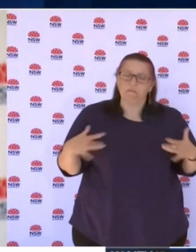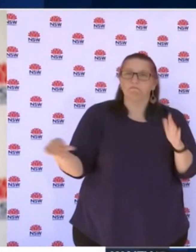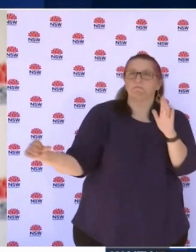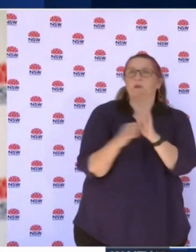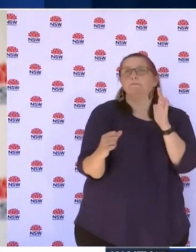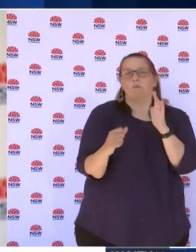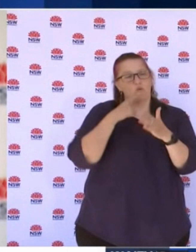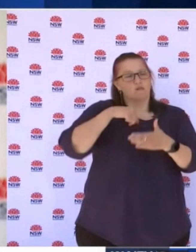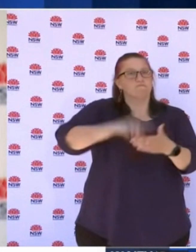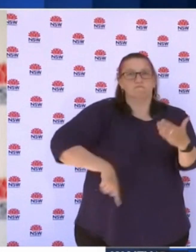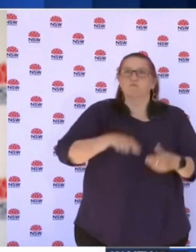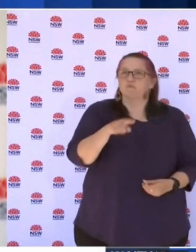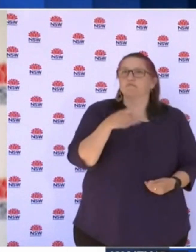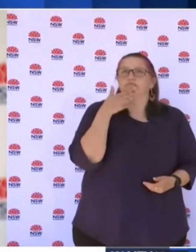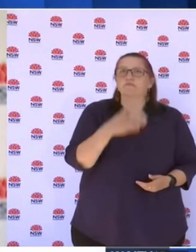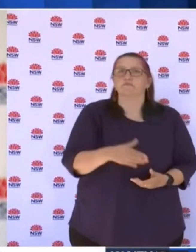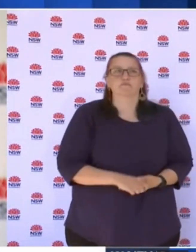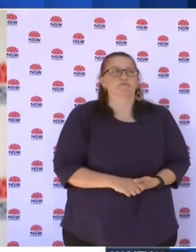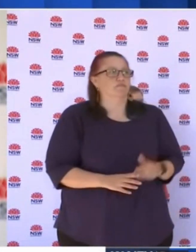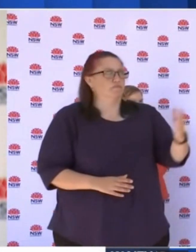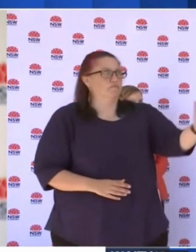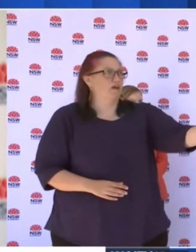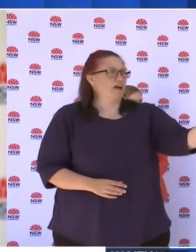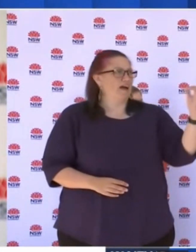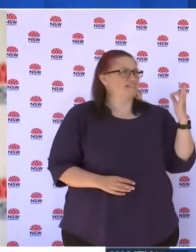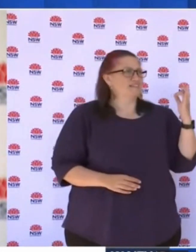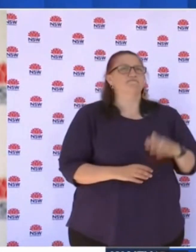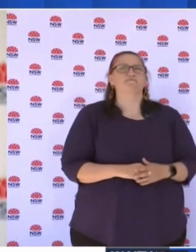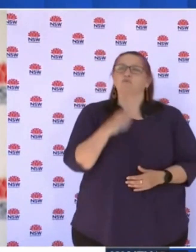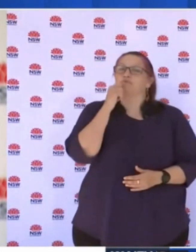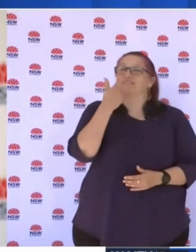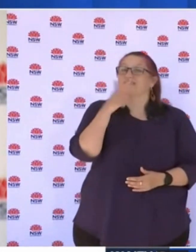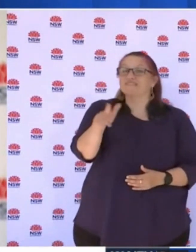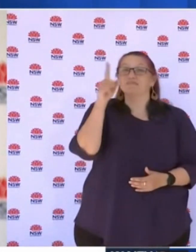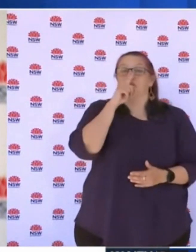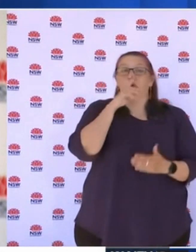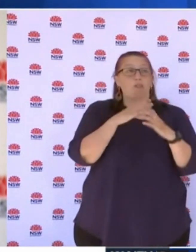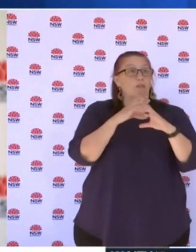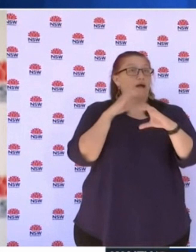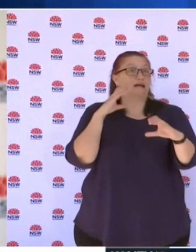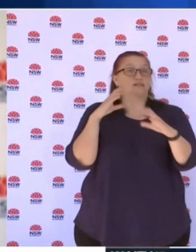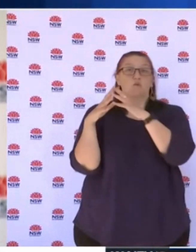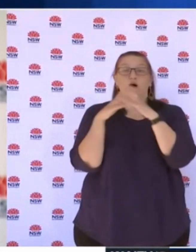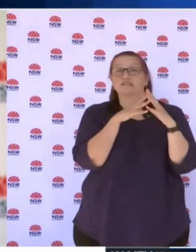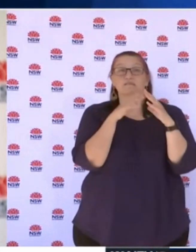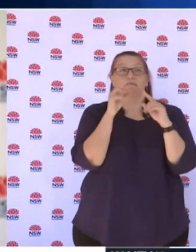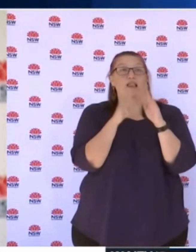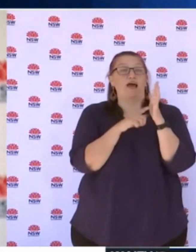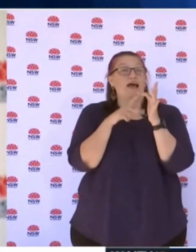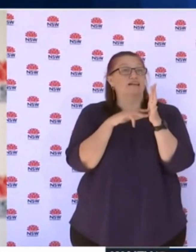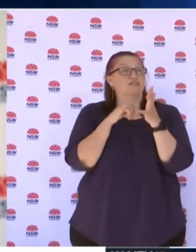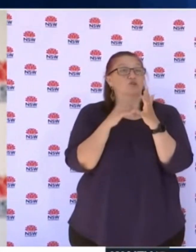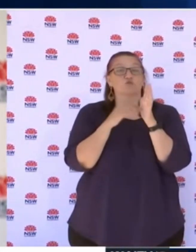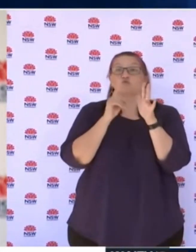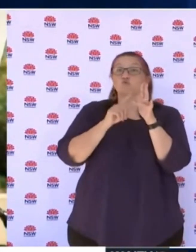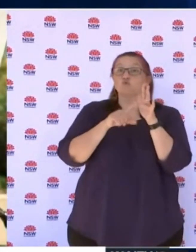existence. Thank you. Does that mean you did charge those 70-odd people that headed to the zoo on the bus individually, or is that a new